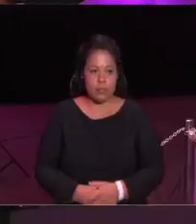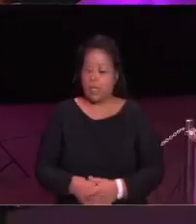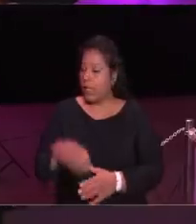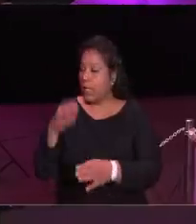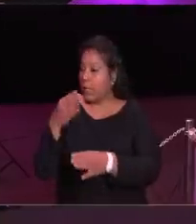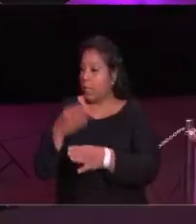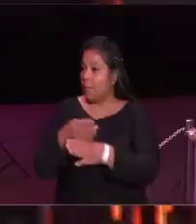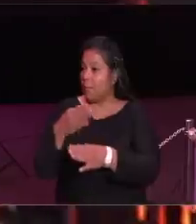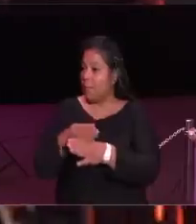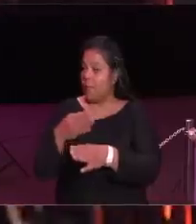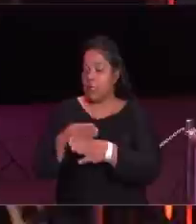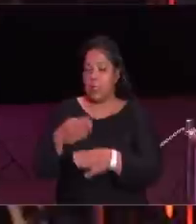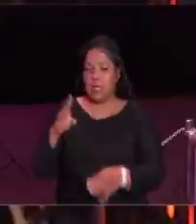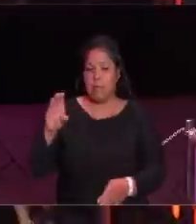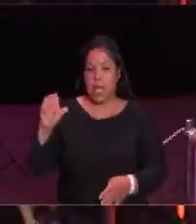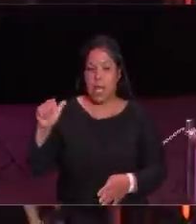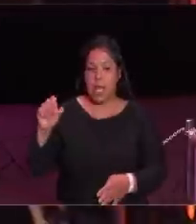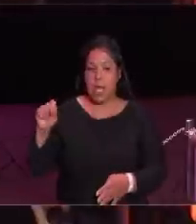Bishop Castro.